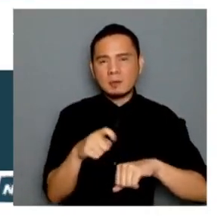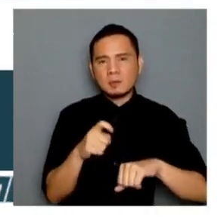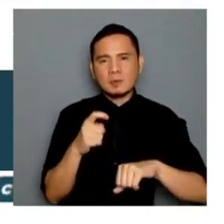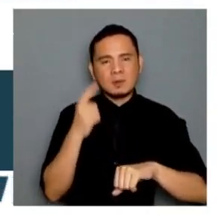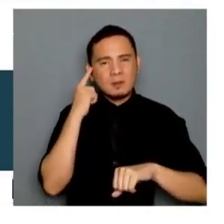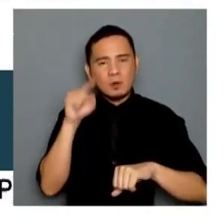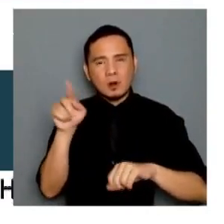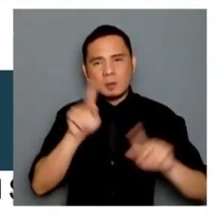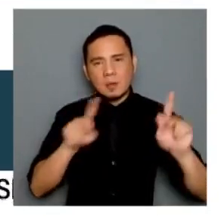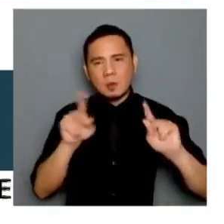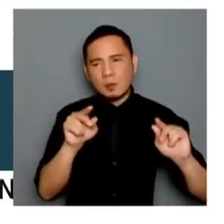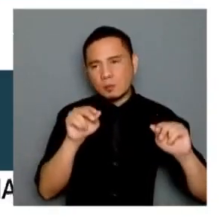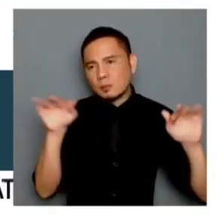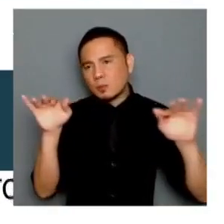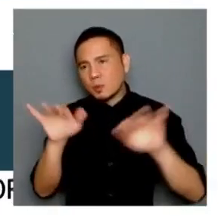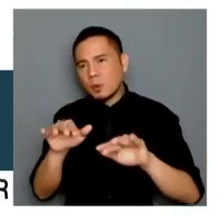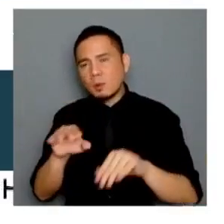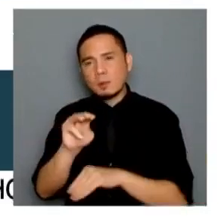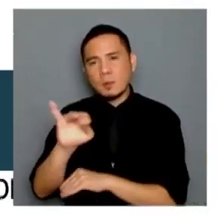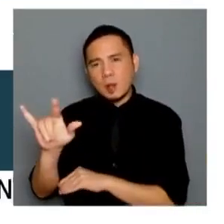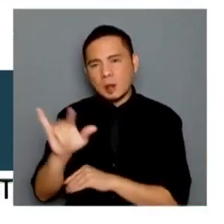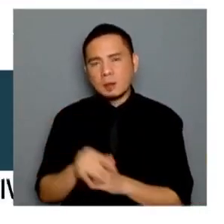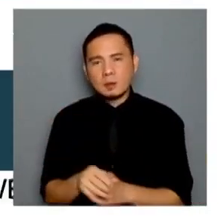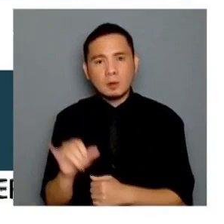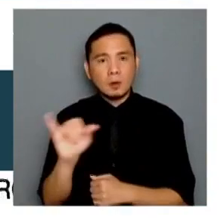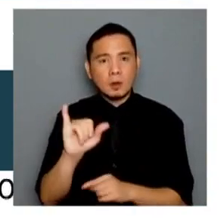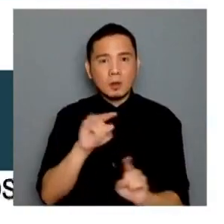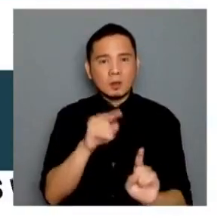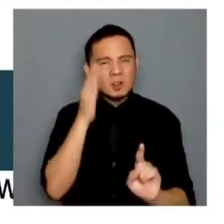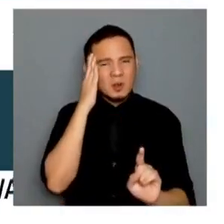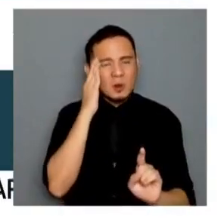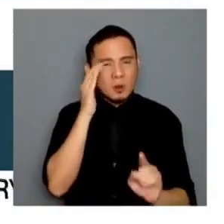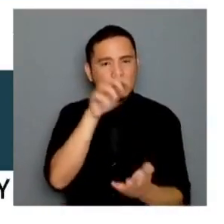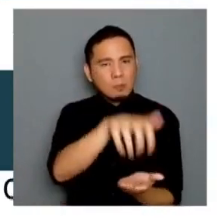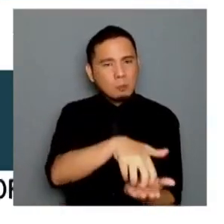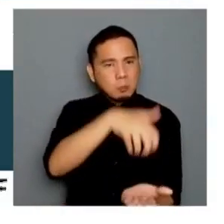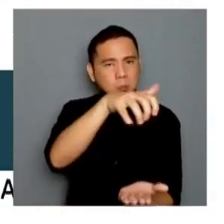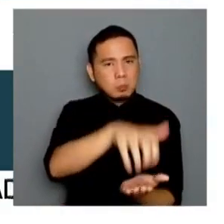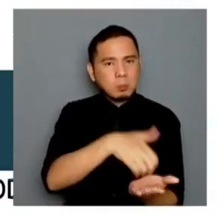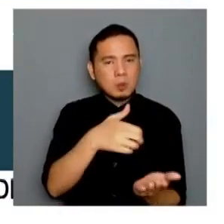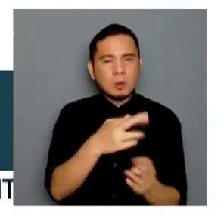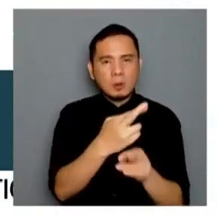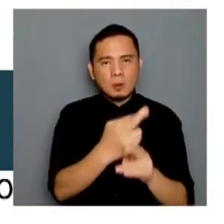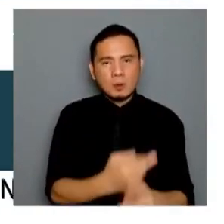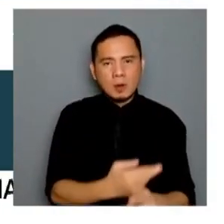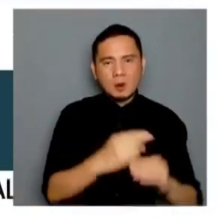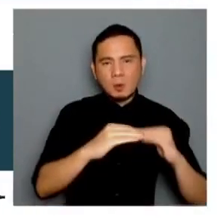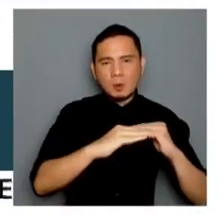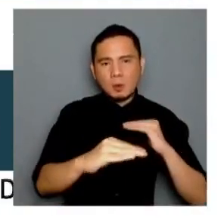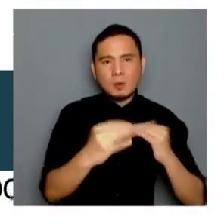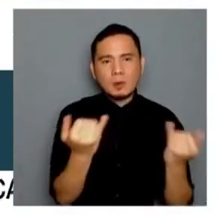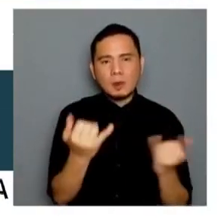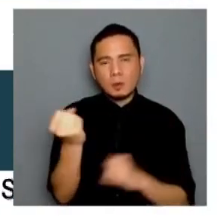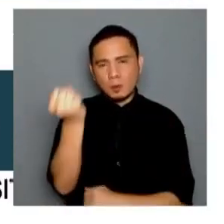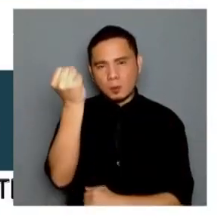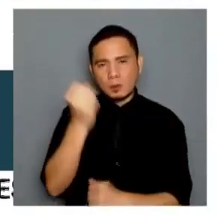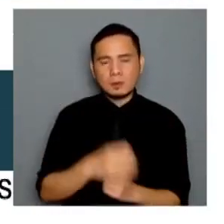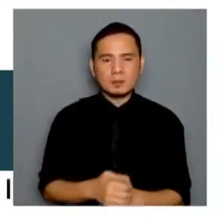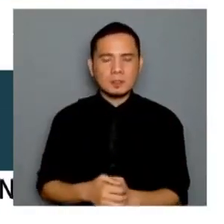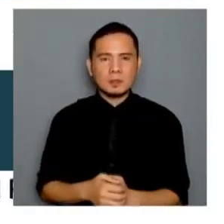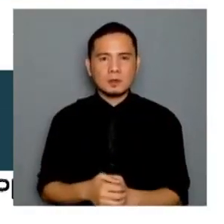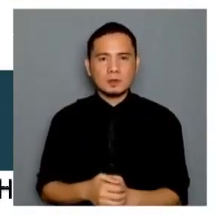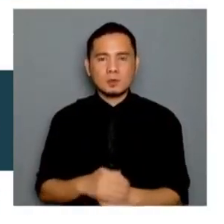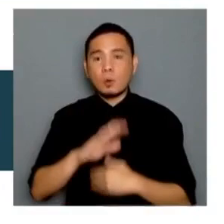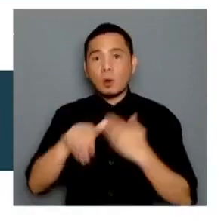and also a moratorium on diggings. So by November 30, all LGU diggings must be